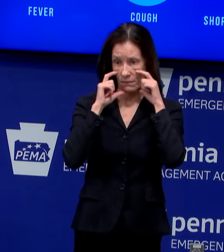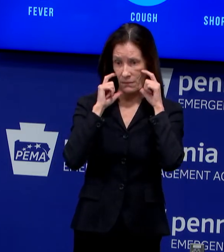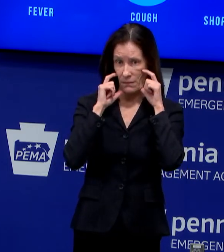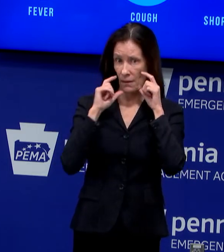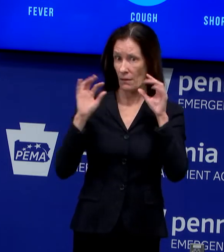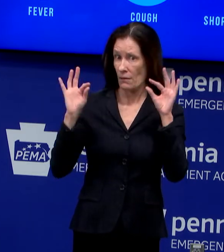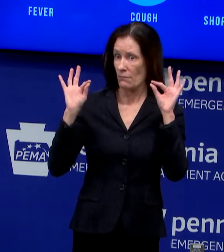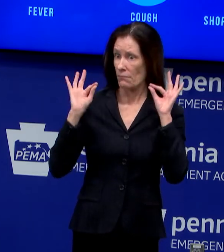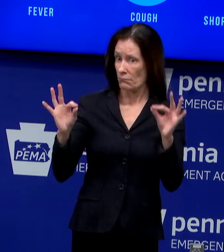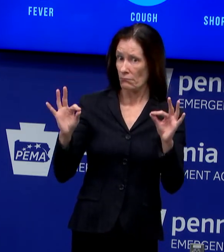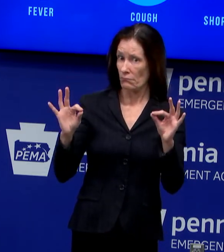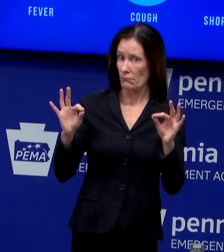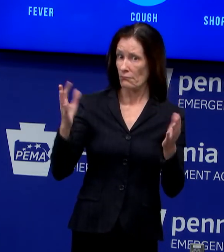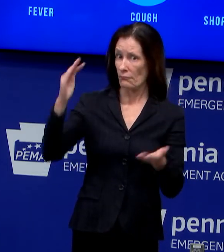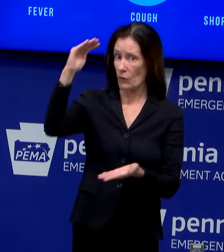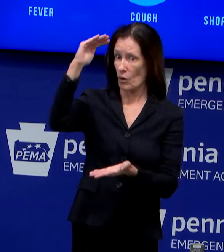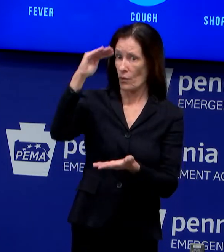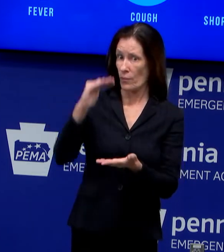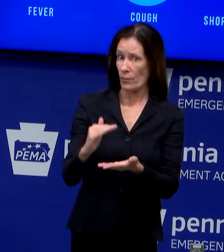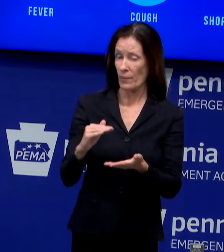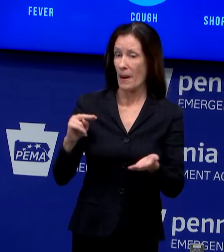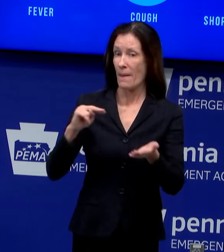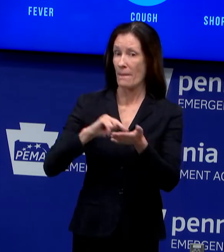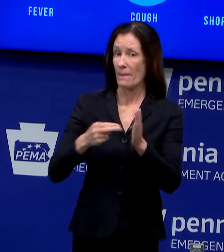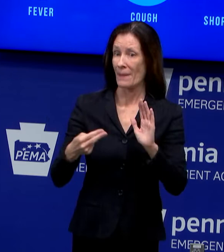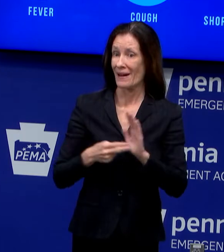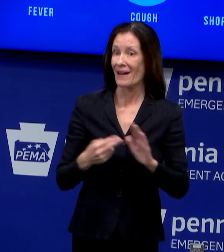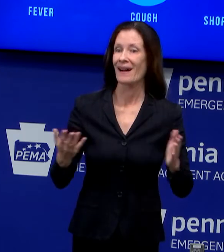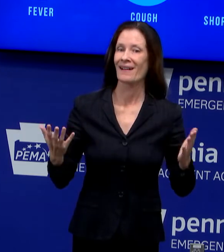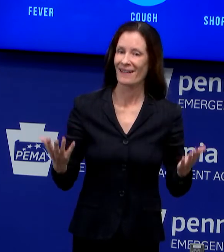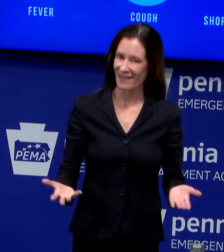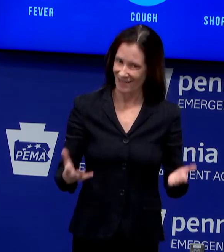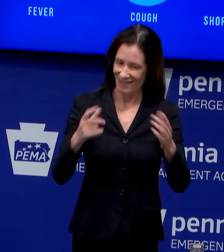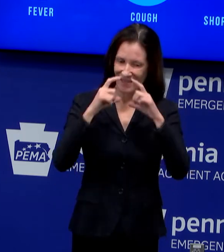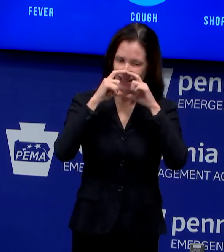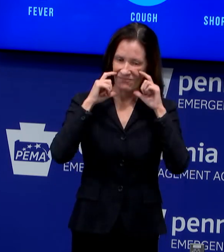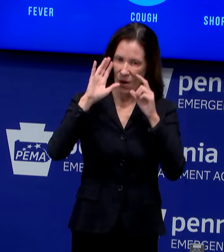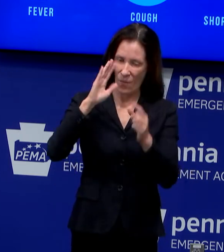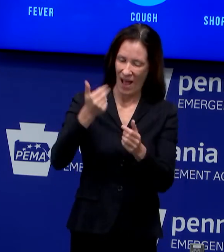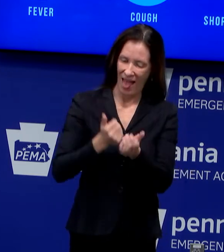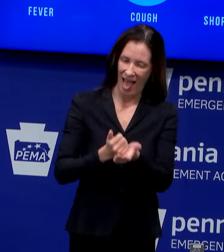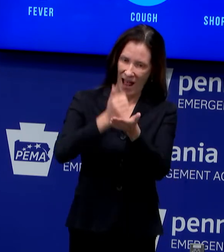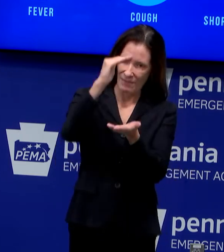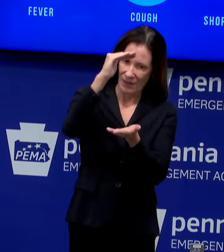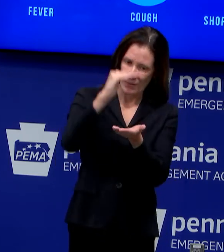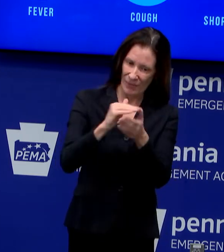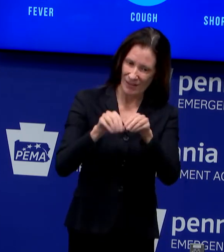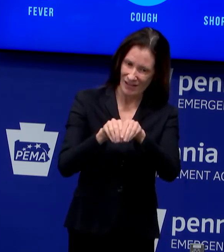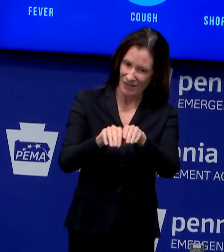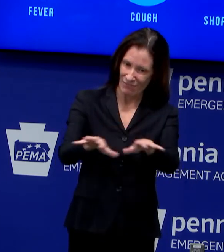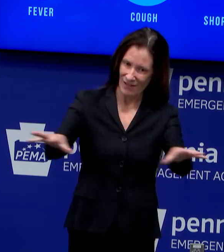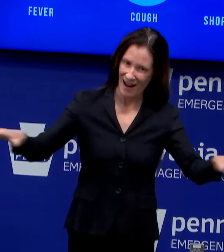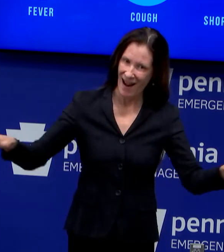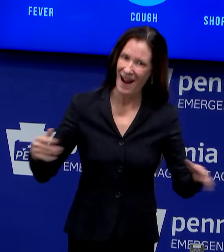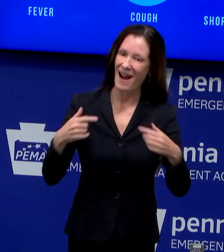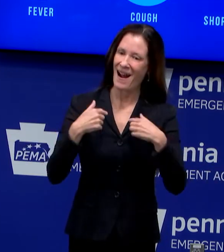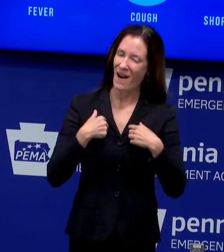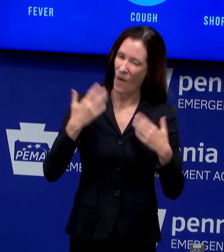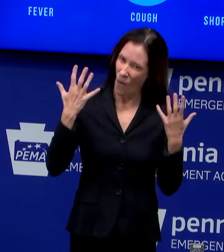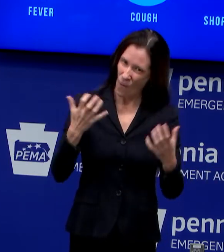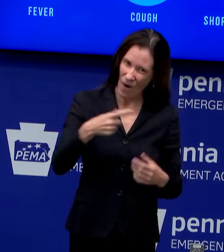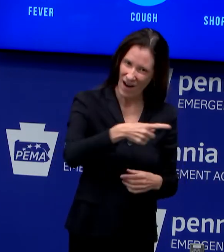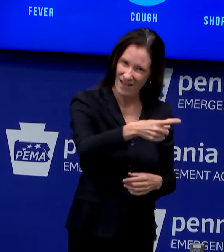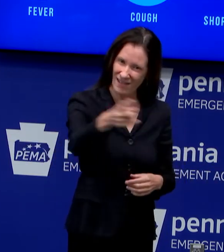to infect their fellow Pennsylvanians. And that's if they go to the store, they go back to work, they're with their